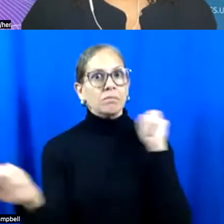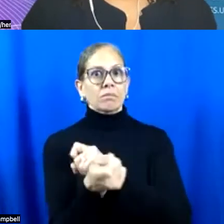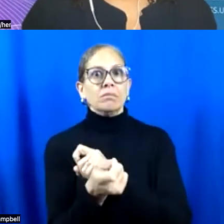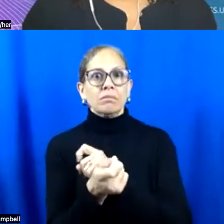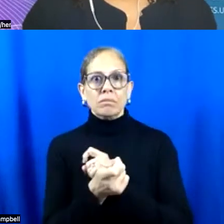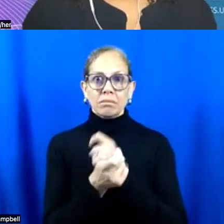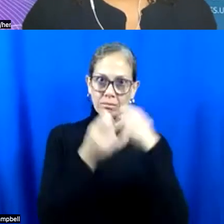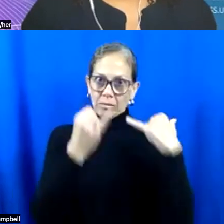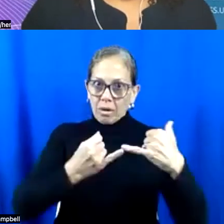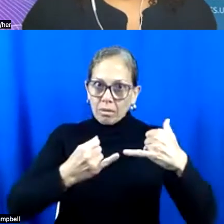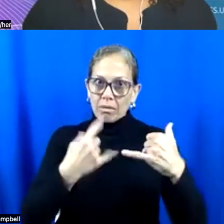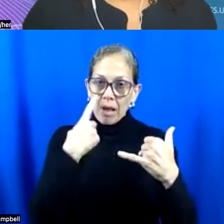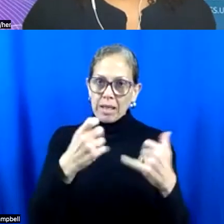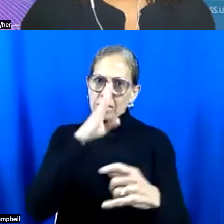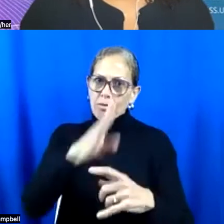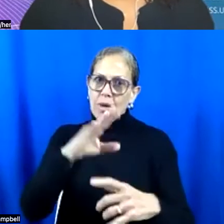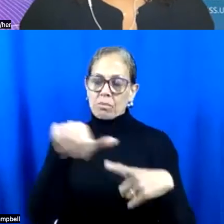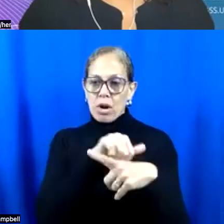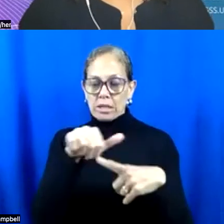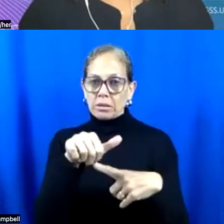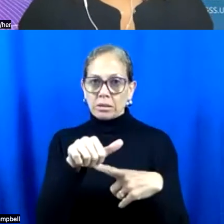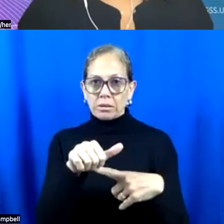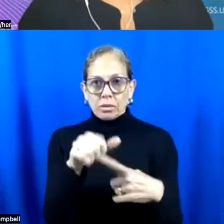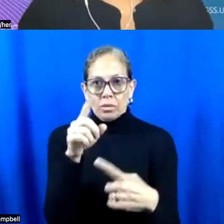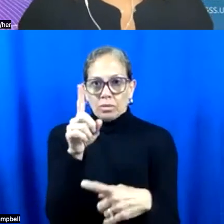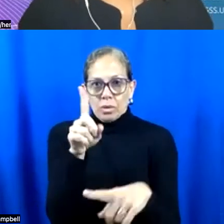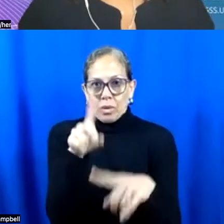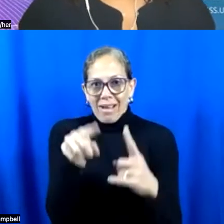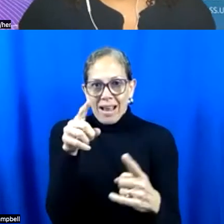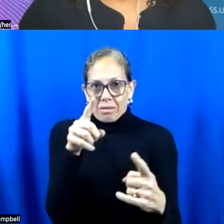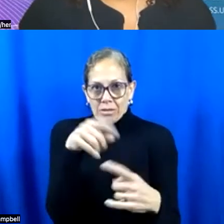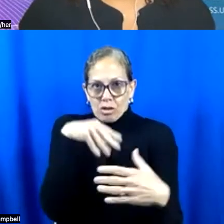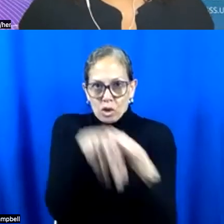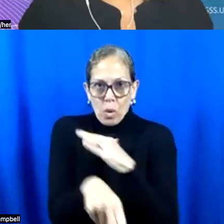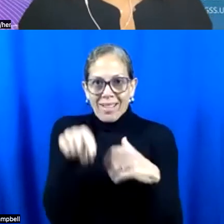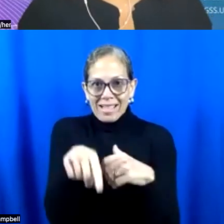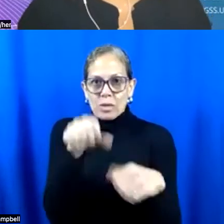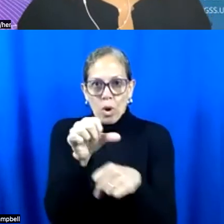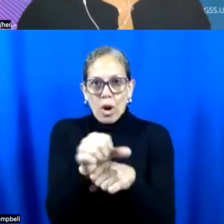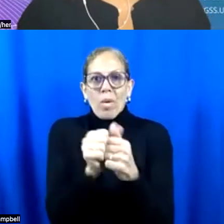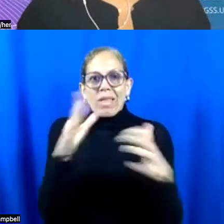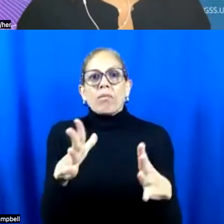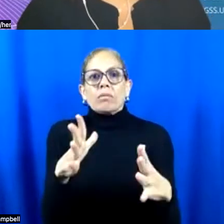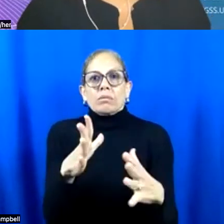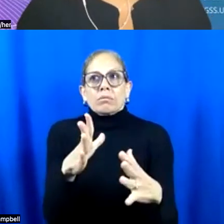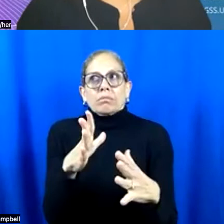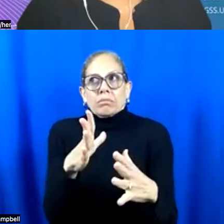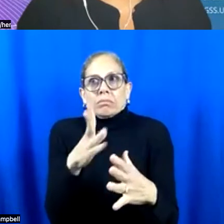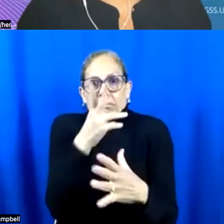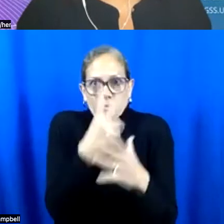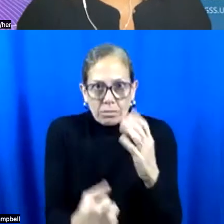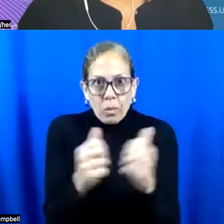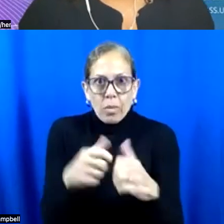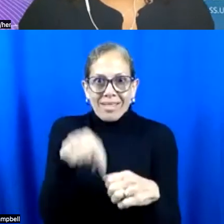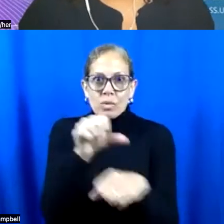real time. And then of course, direct practice, because there's no way you can come to this work without being this work. And, you know, we do, our